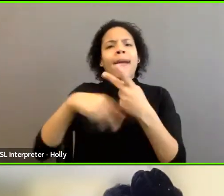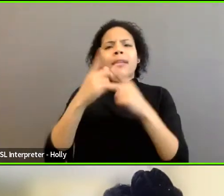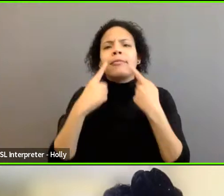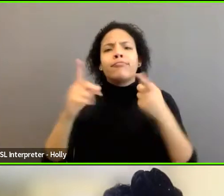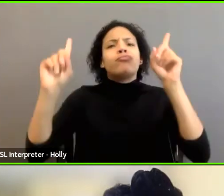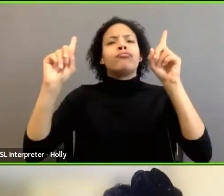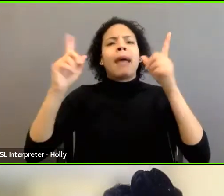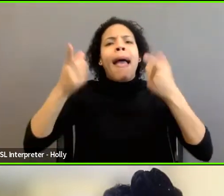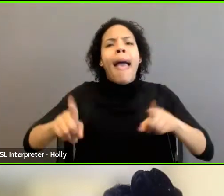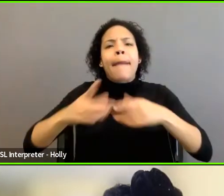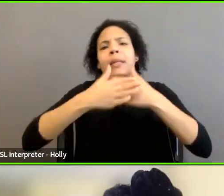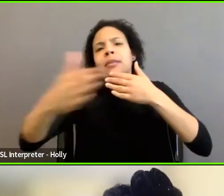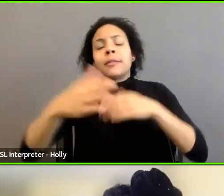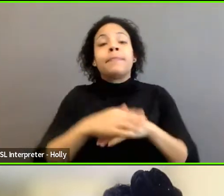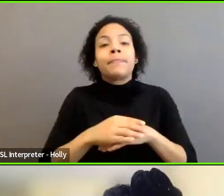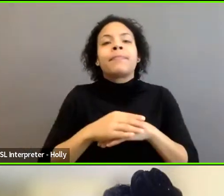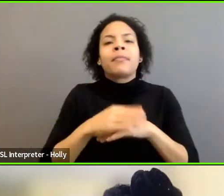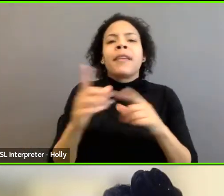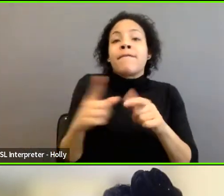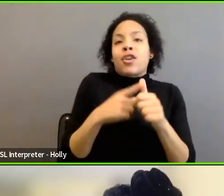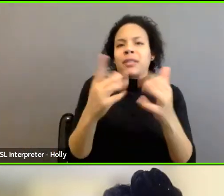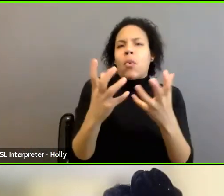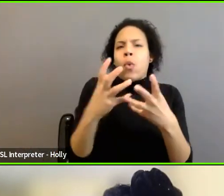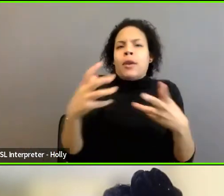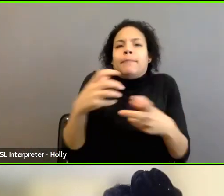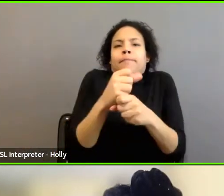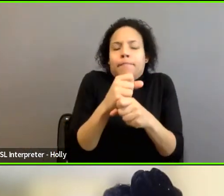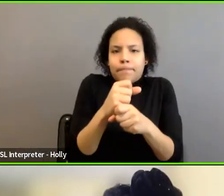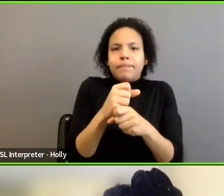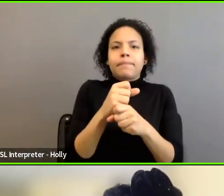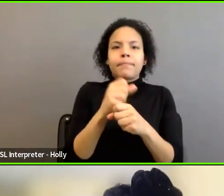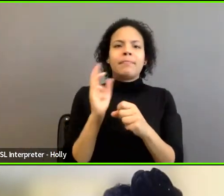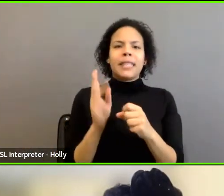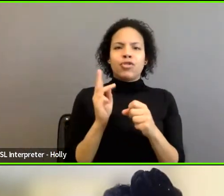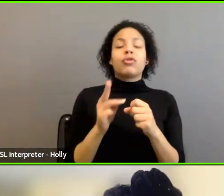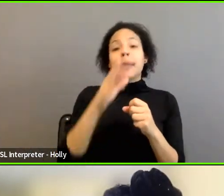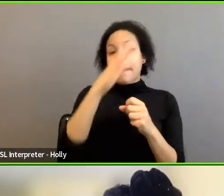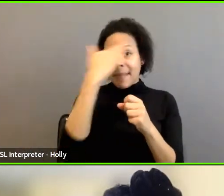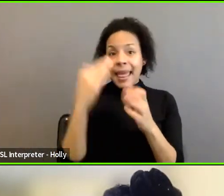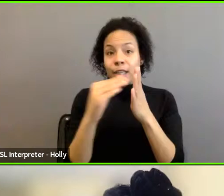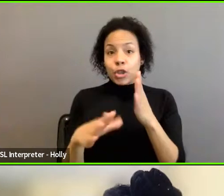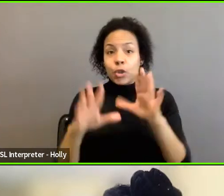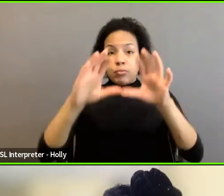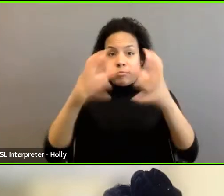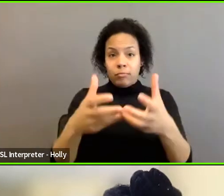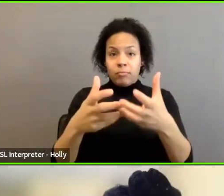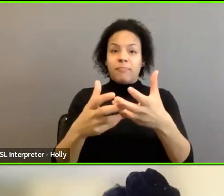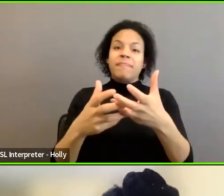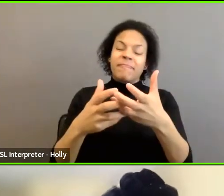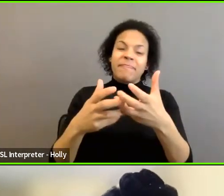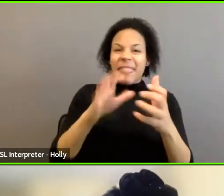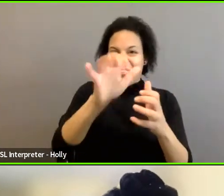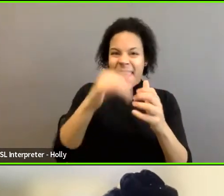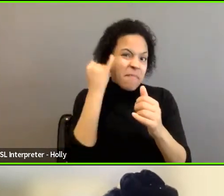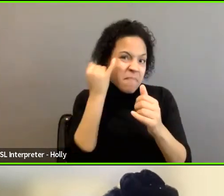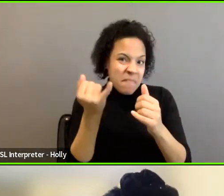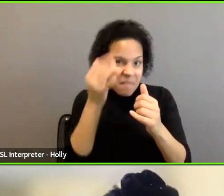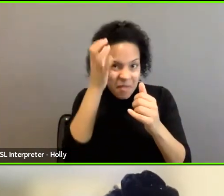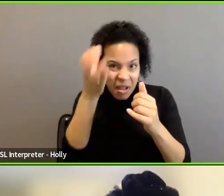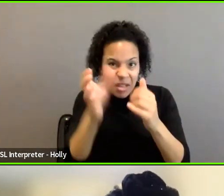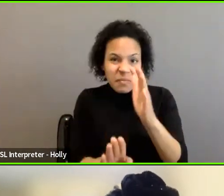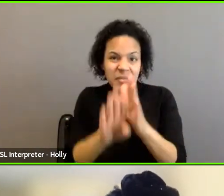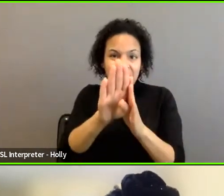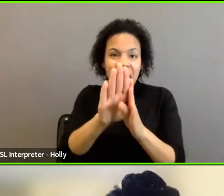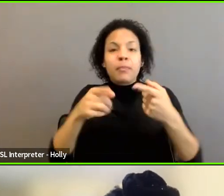the 1960s, and that was a time during social and political activism. And the purpose of the Black